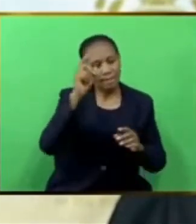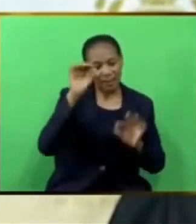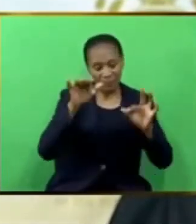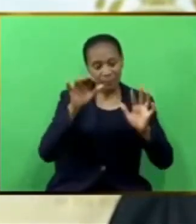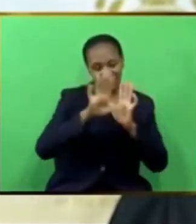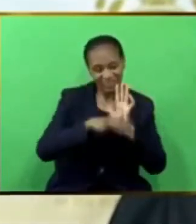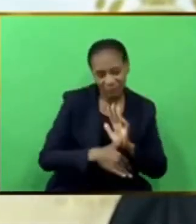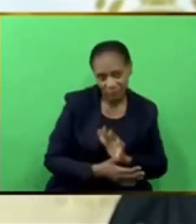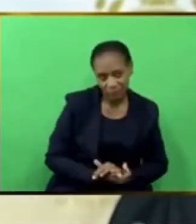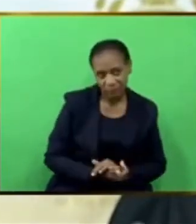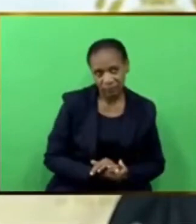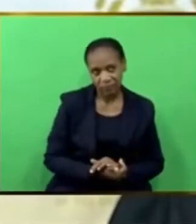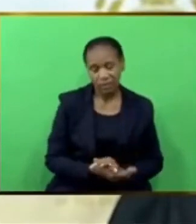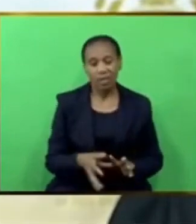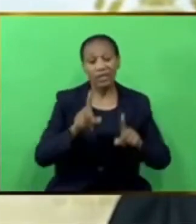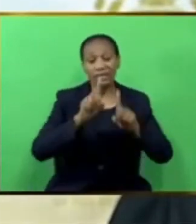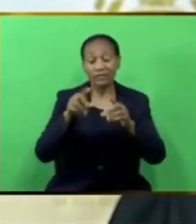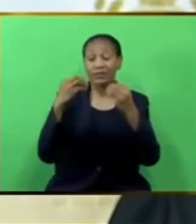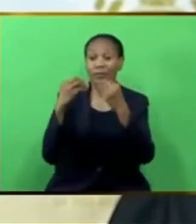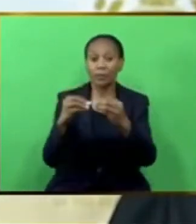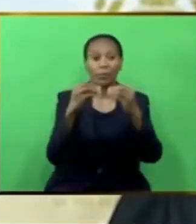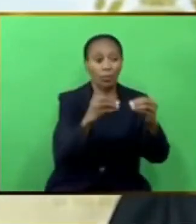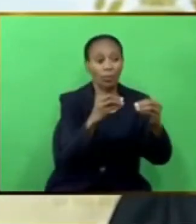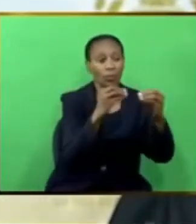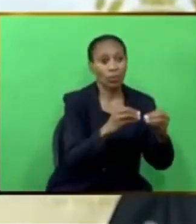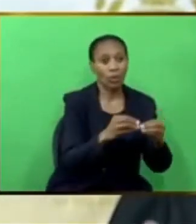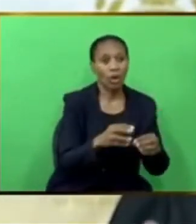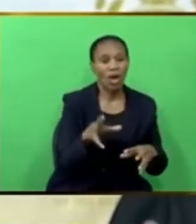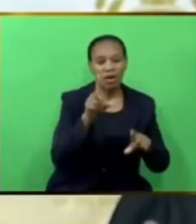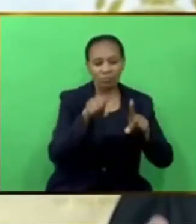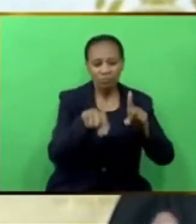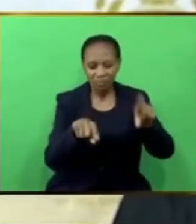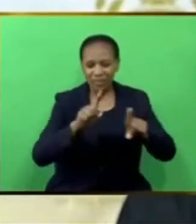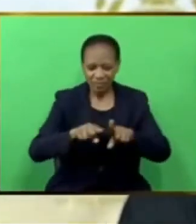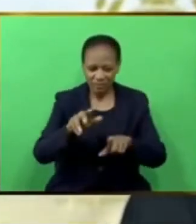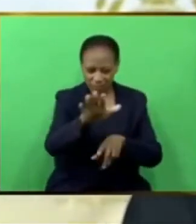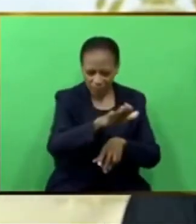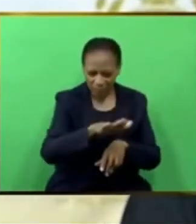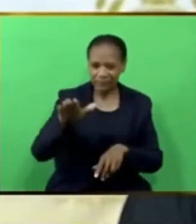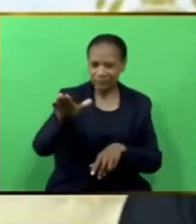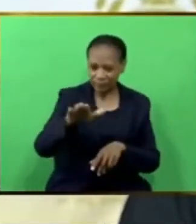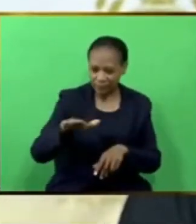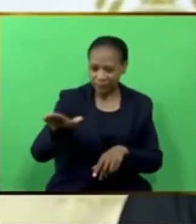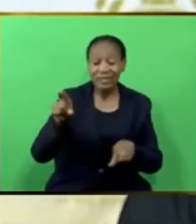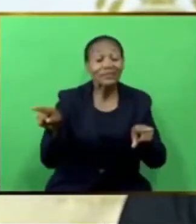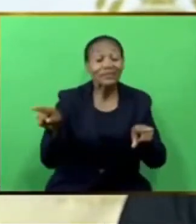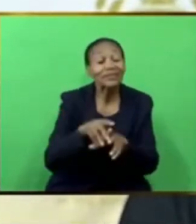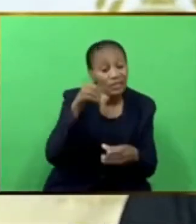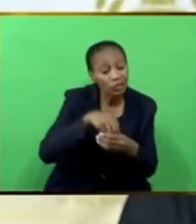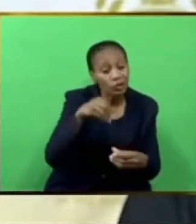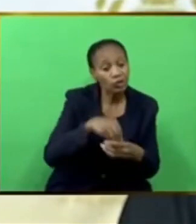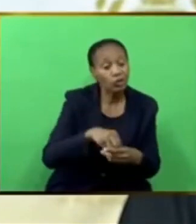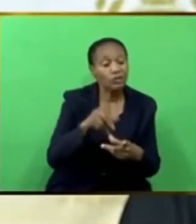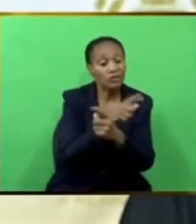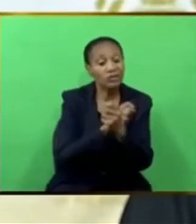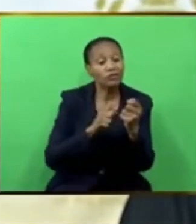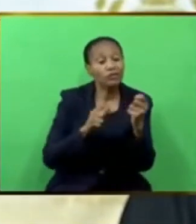disabilities, and enterprises with particular geographic area, including enforcement of transformation through